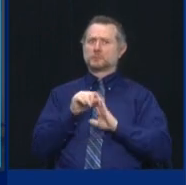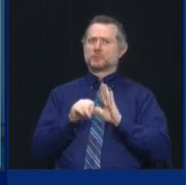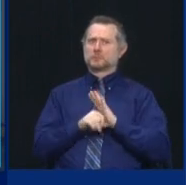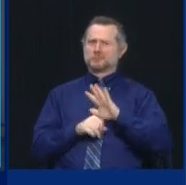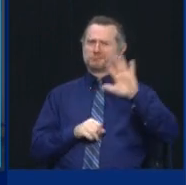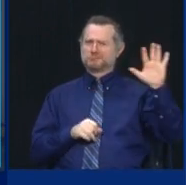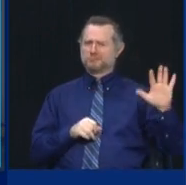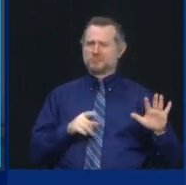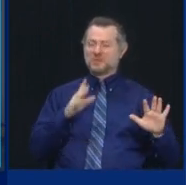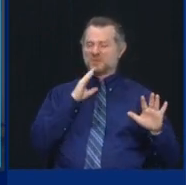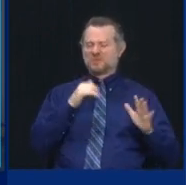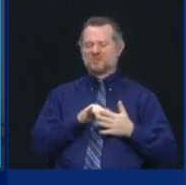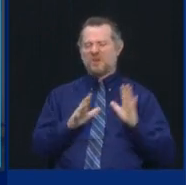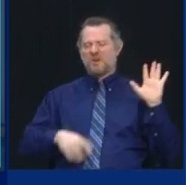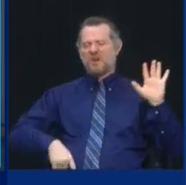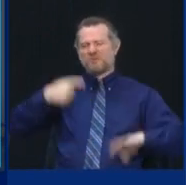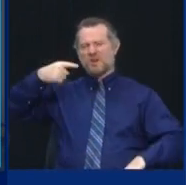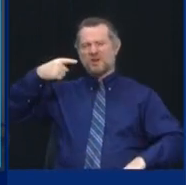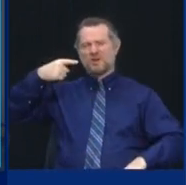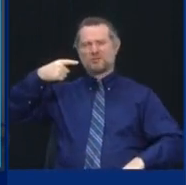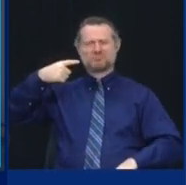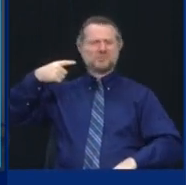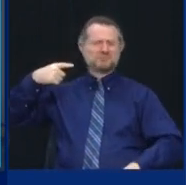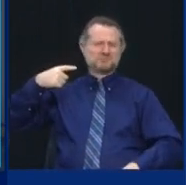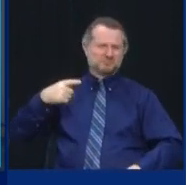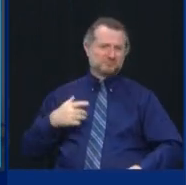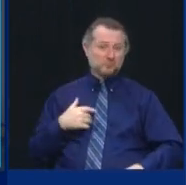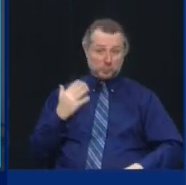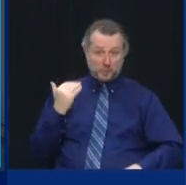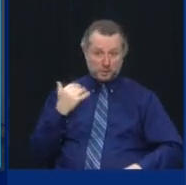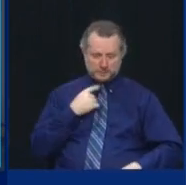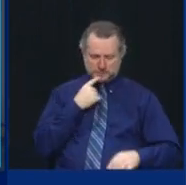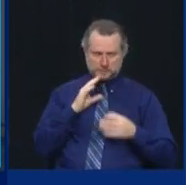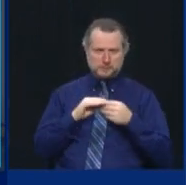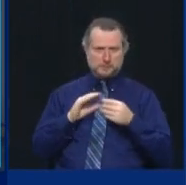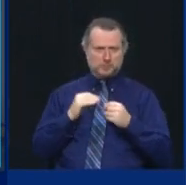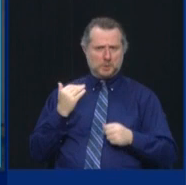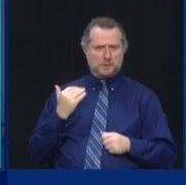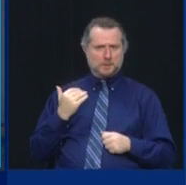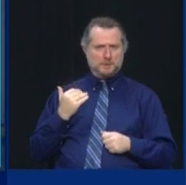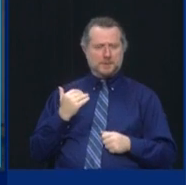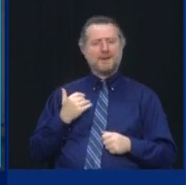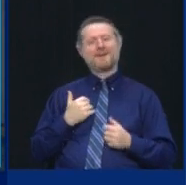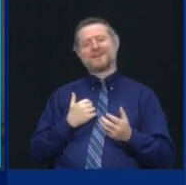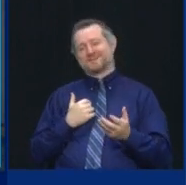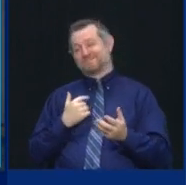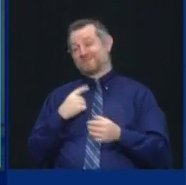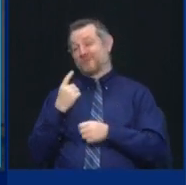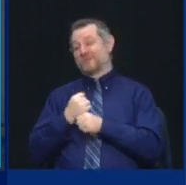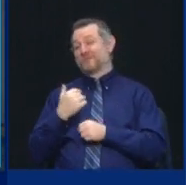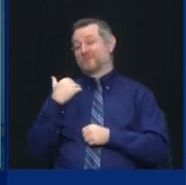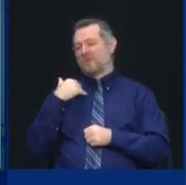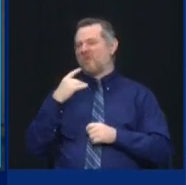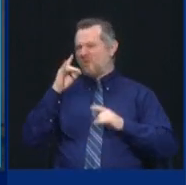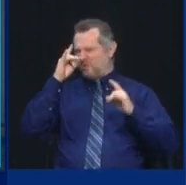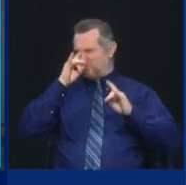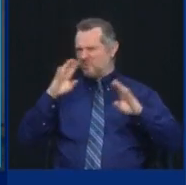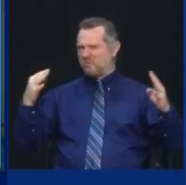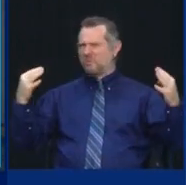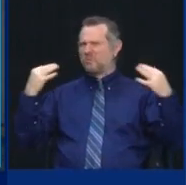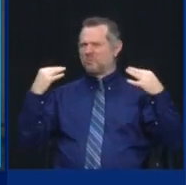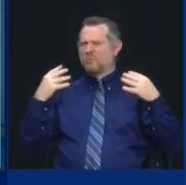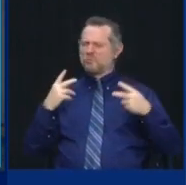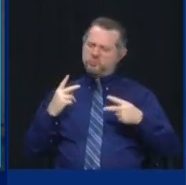America. How can I say that? Because we had a worse problem than any state in the United States of